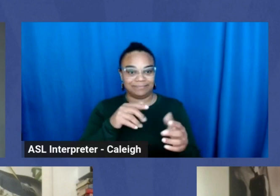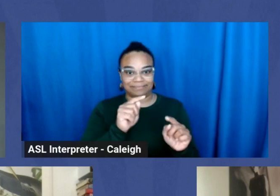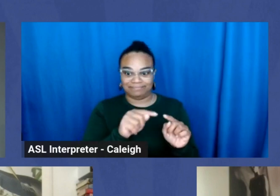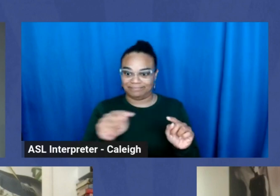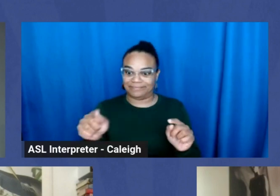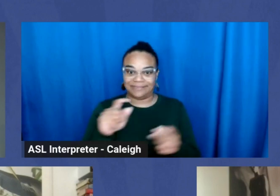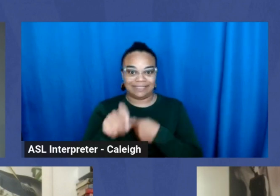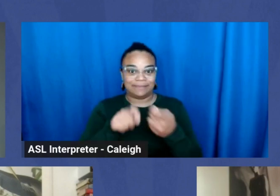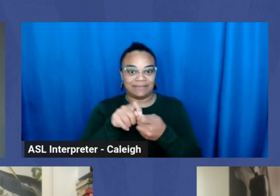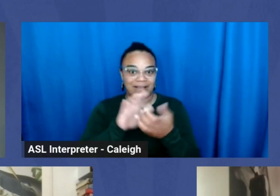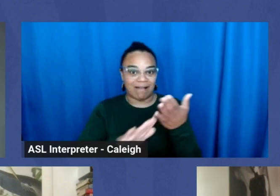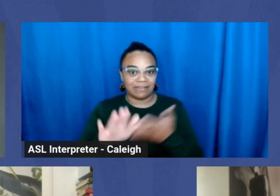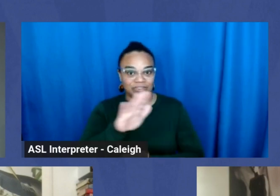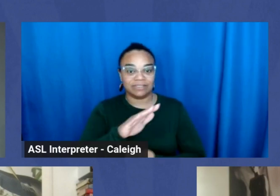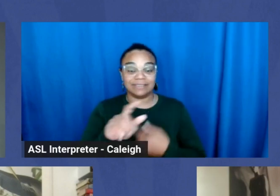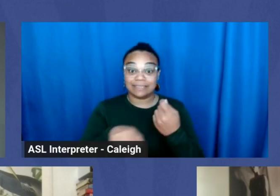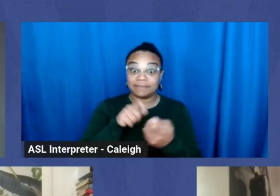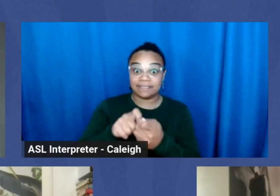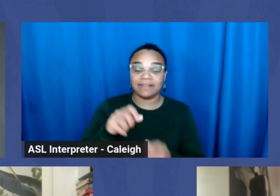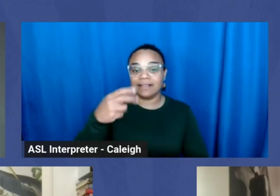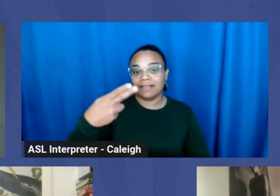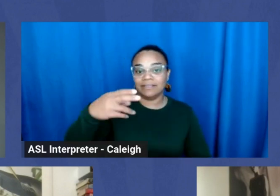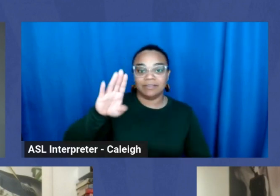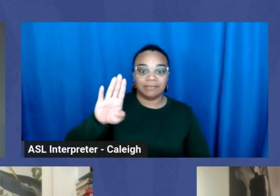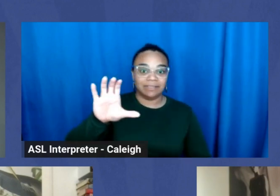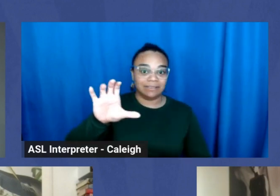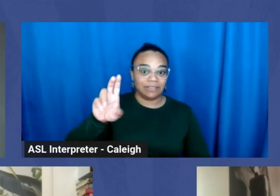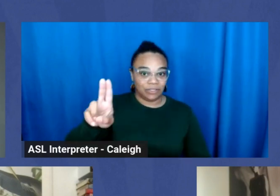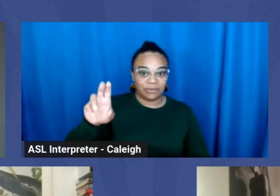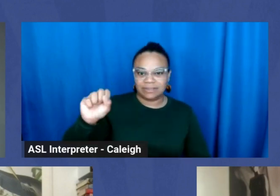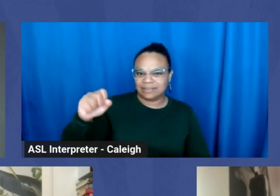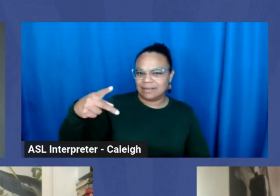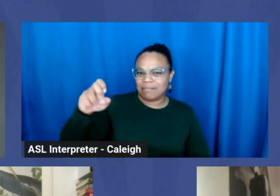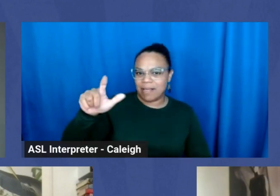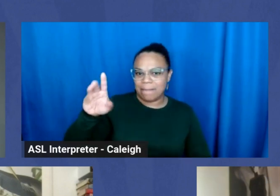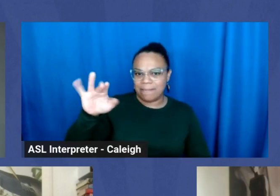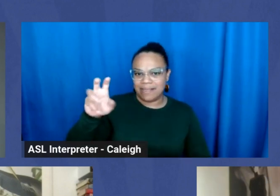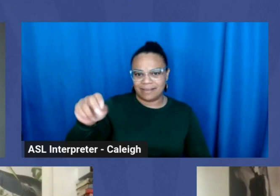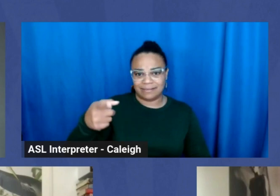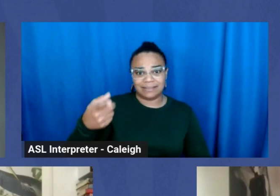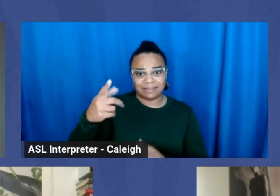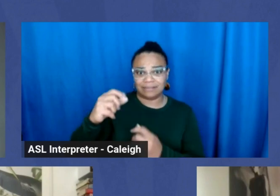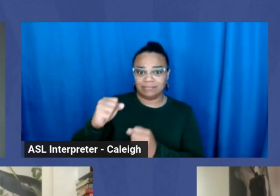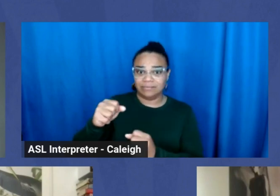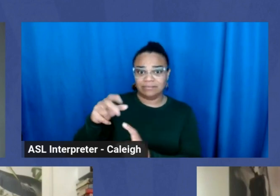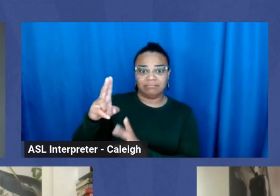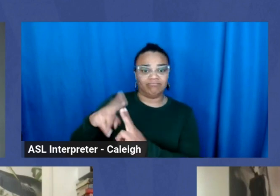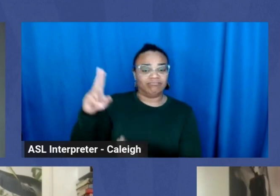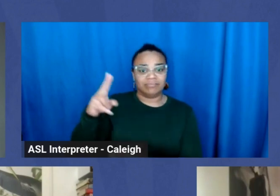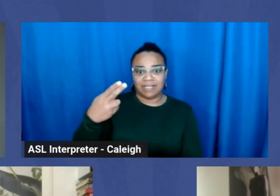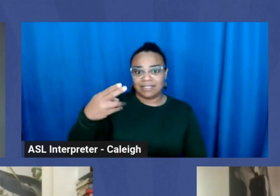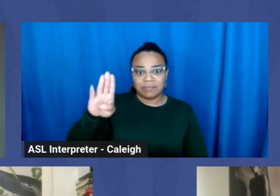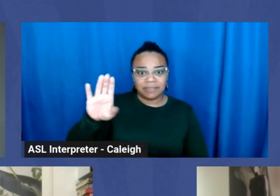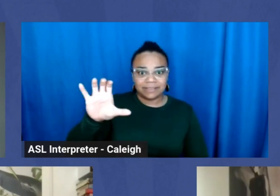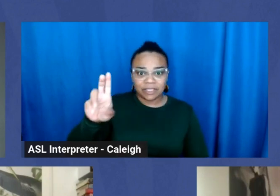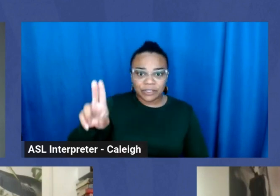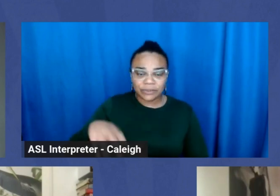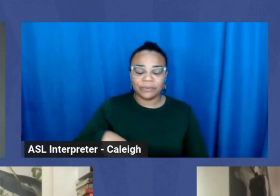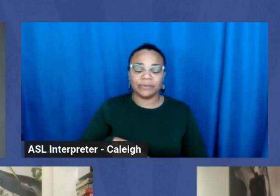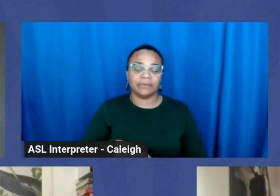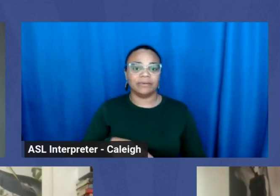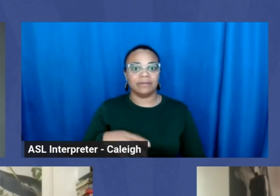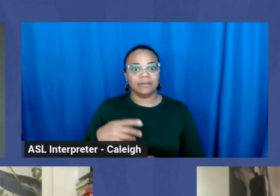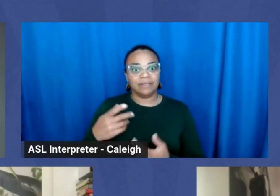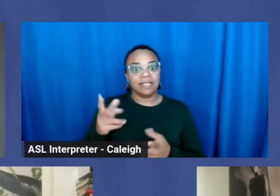colleges, particularly the HBCU of Spelman being a highly regarded HBCU, is considered a